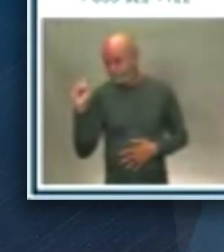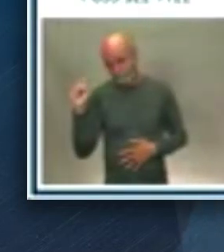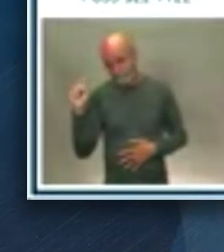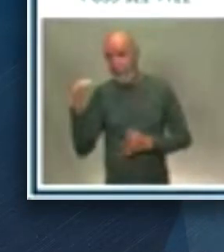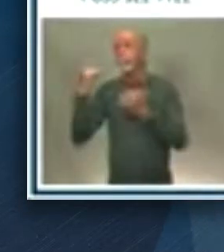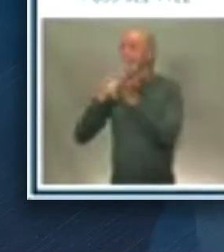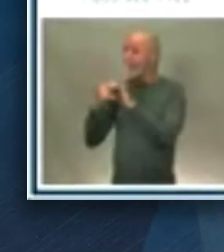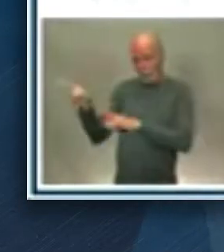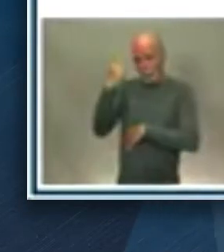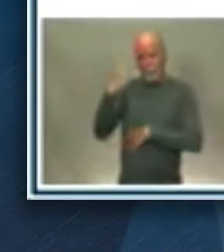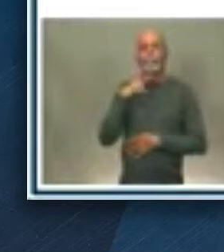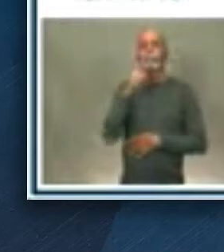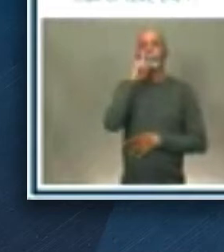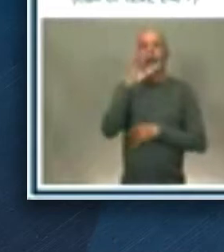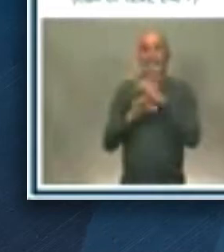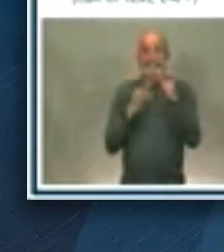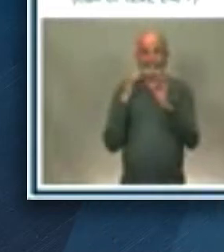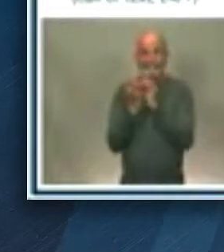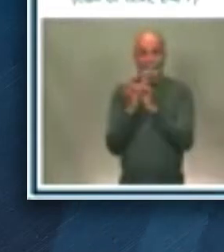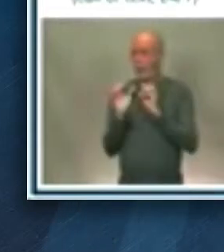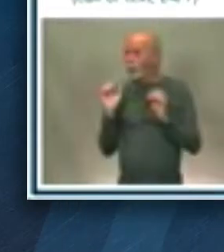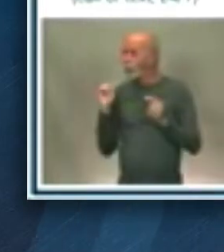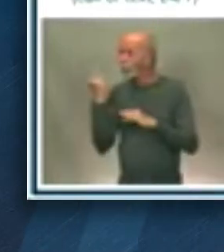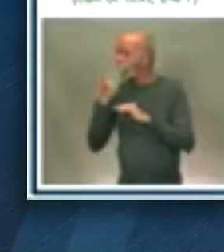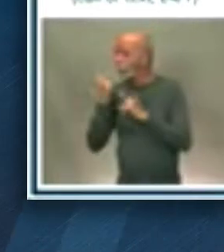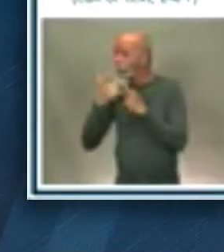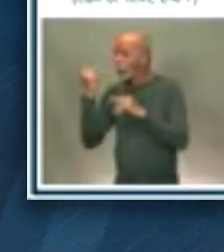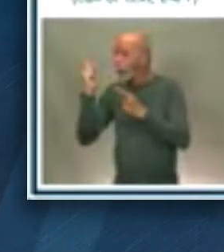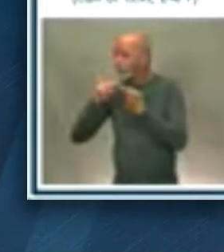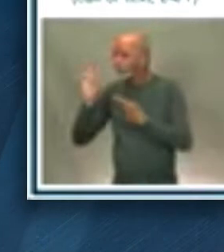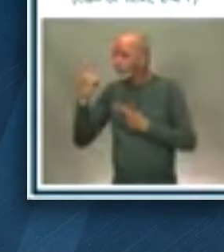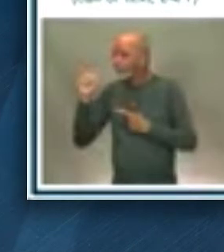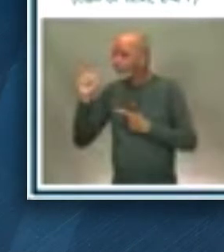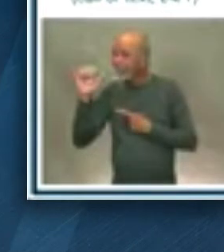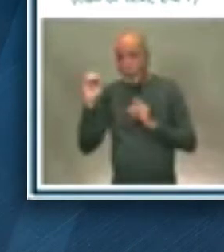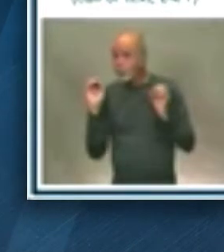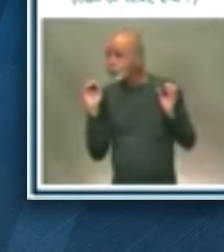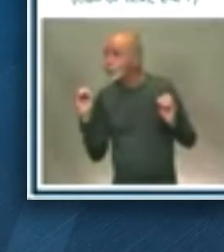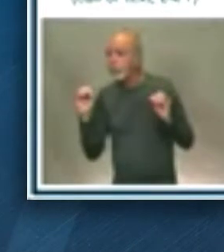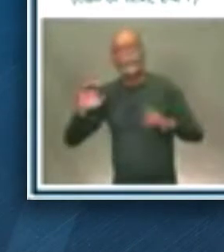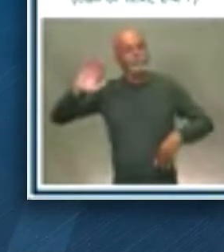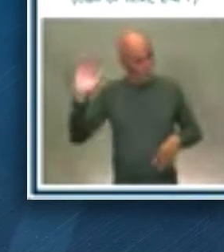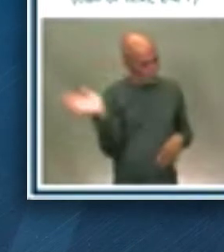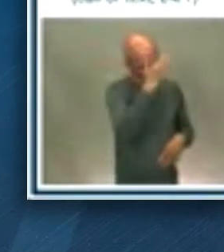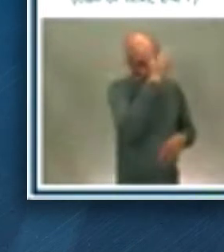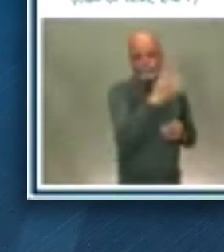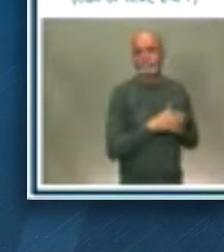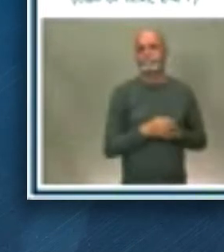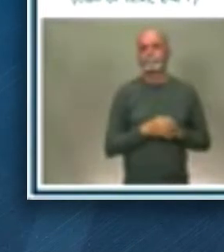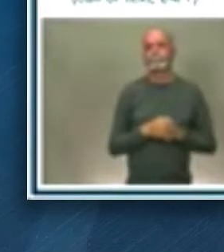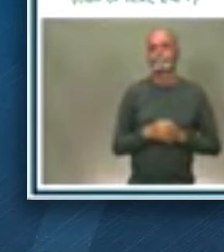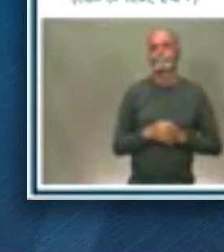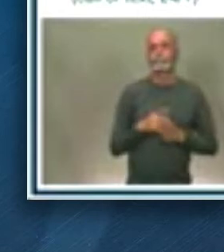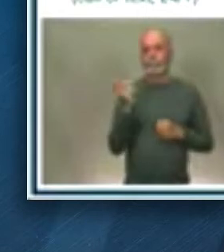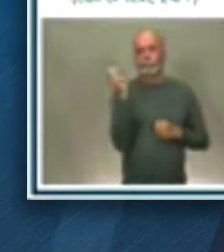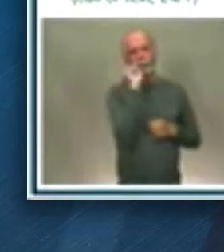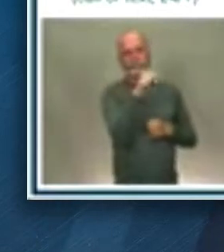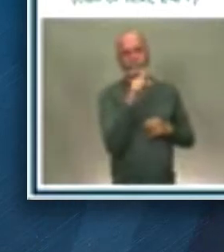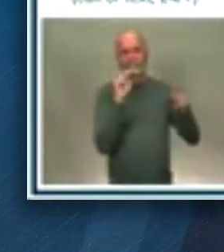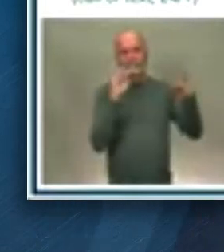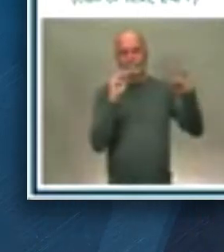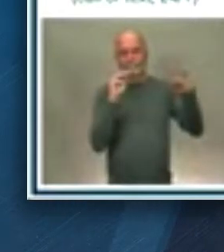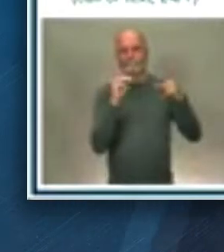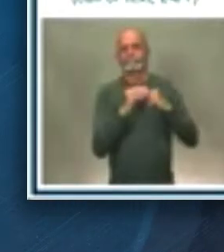7 ends, then you can come out of that isolation. Mr. Houston, I know you're still probably working on your cabinet picks, but there are